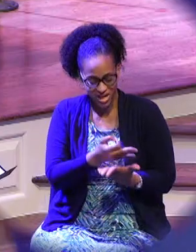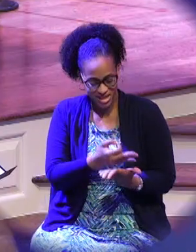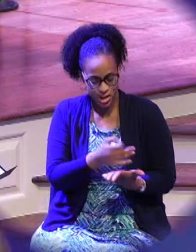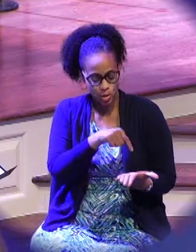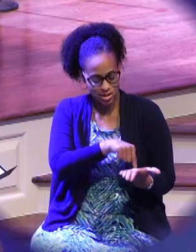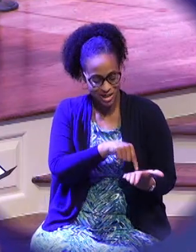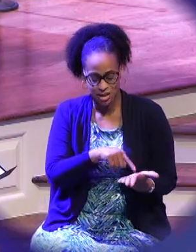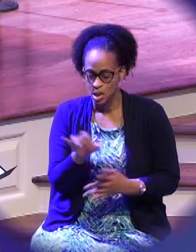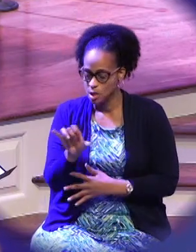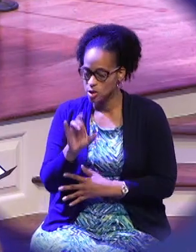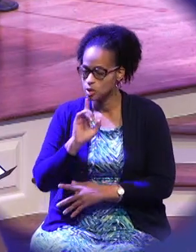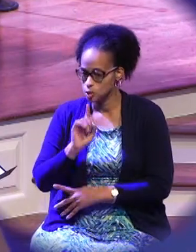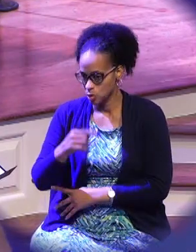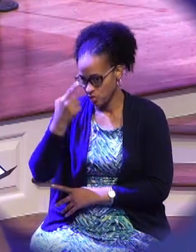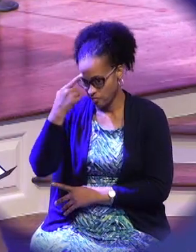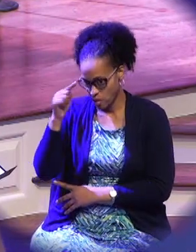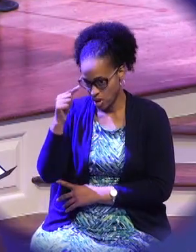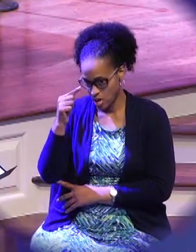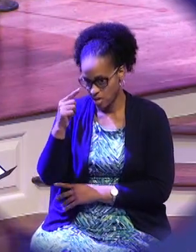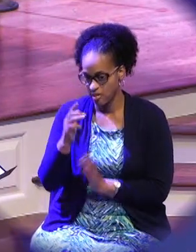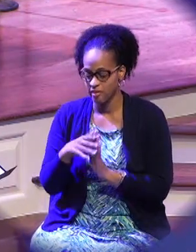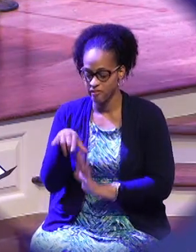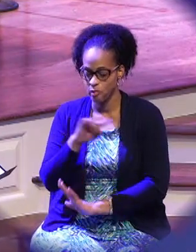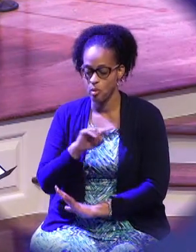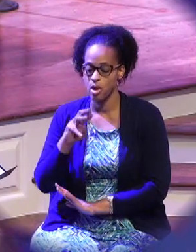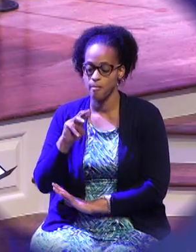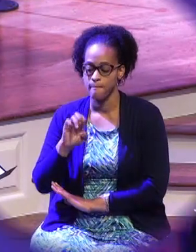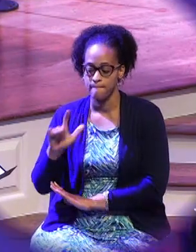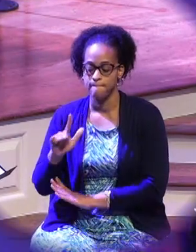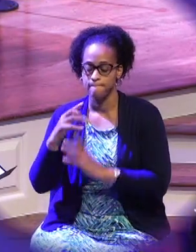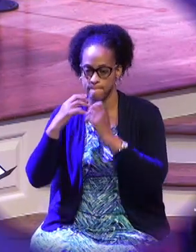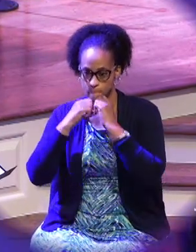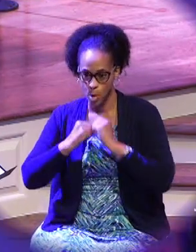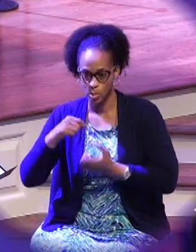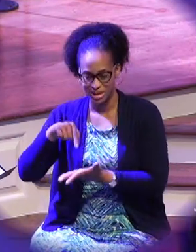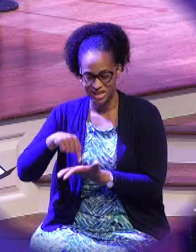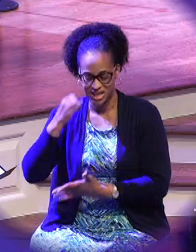debt is also true for moral debt. That if we